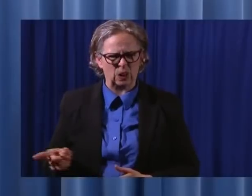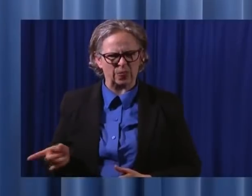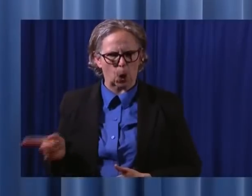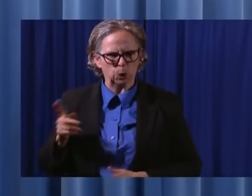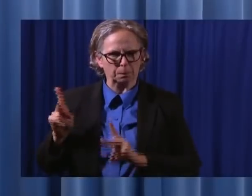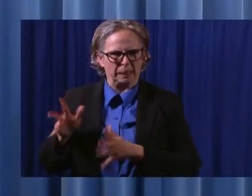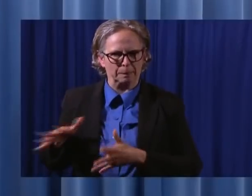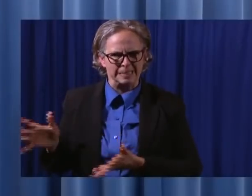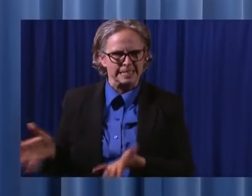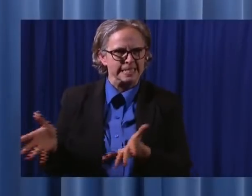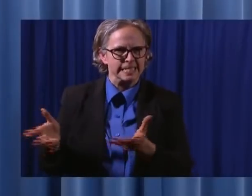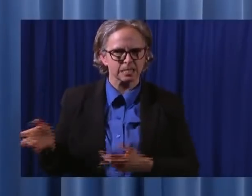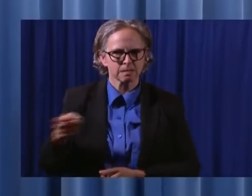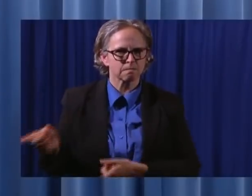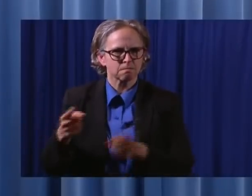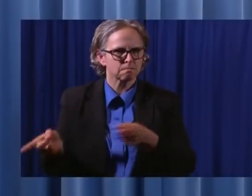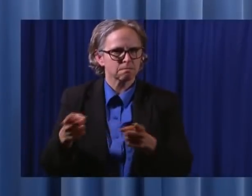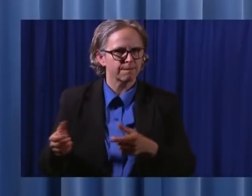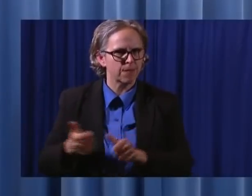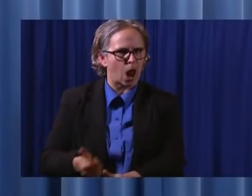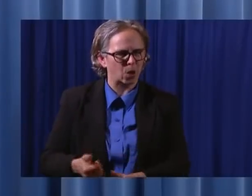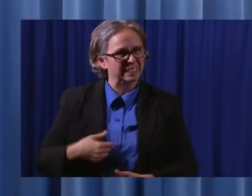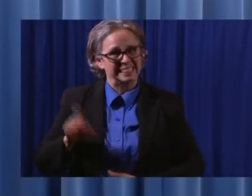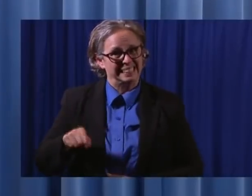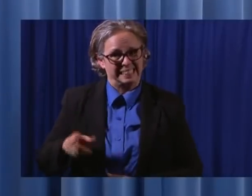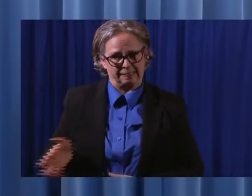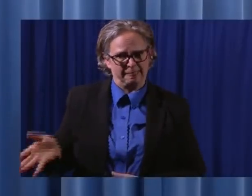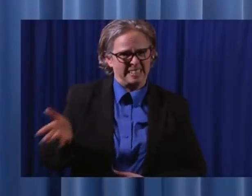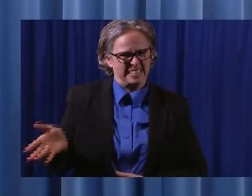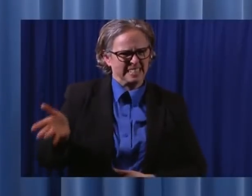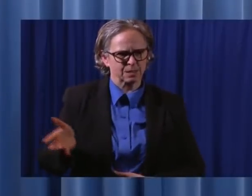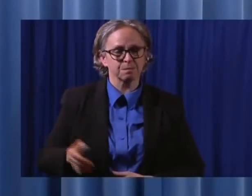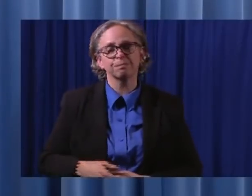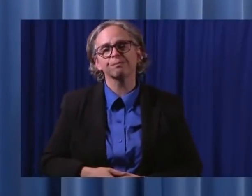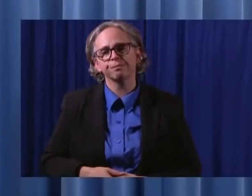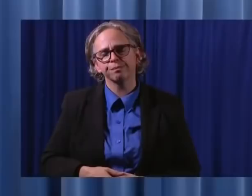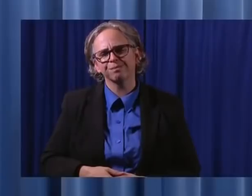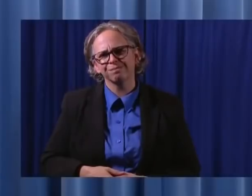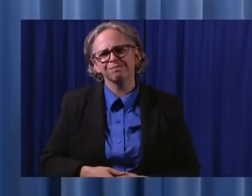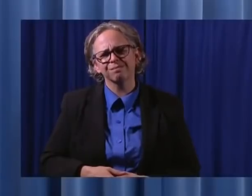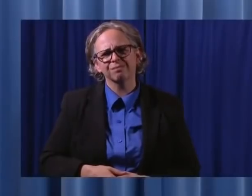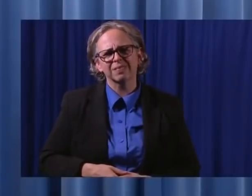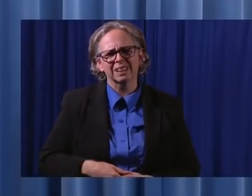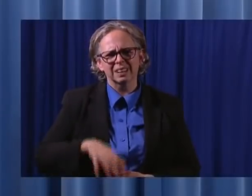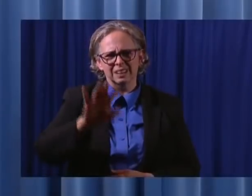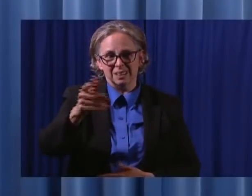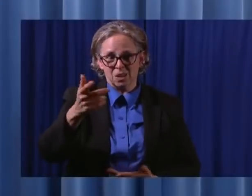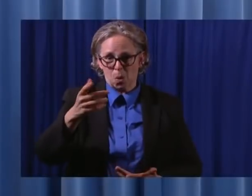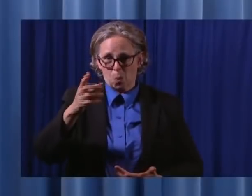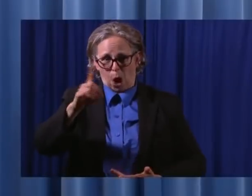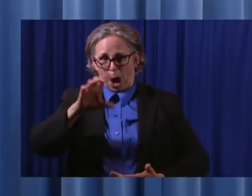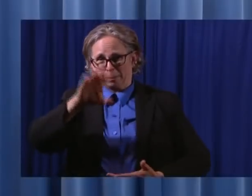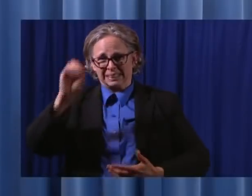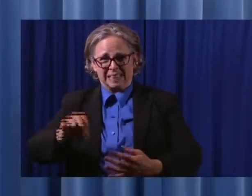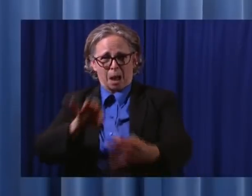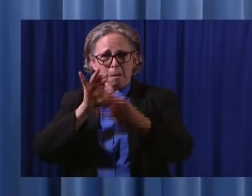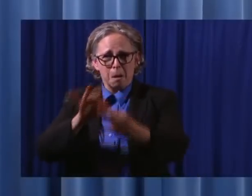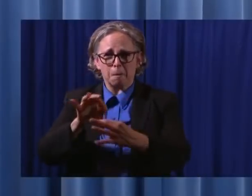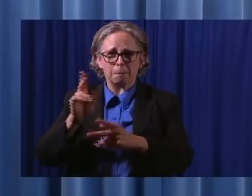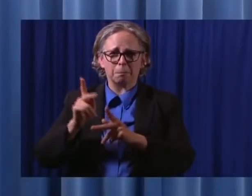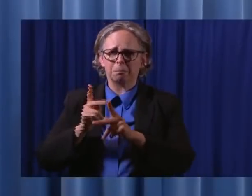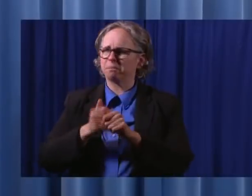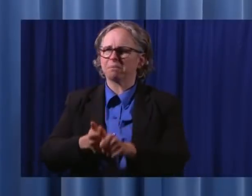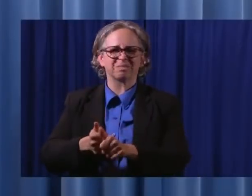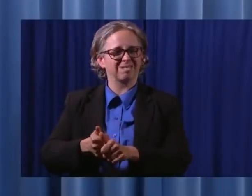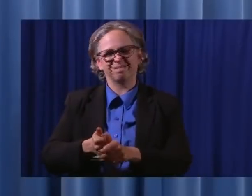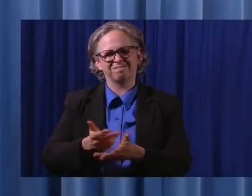do it. This is literally a matter of numbers. And we don't need 100%. We don't need 100% social distance. We'd